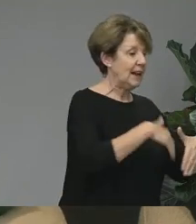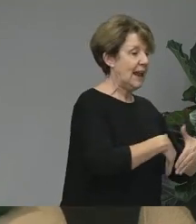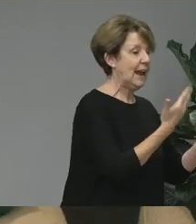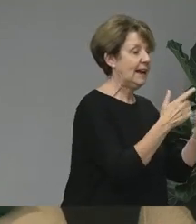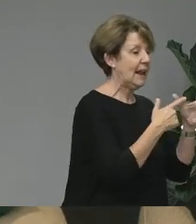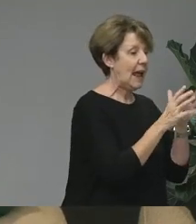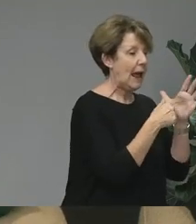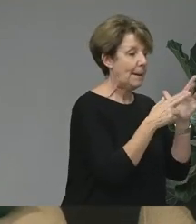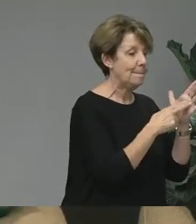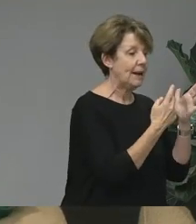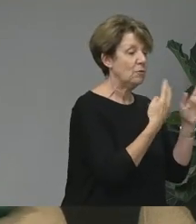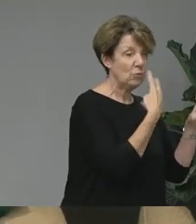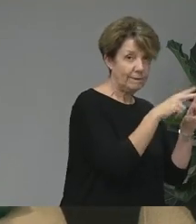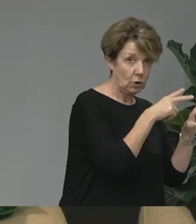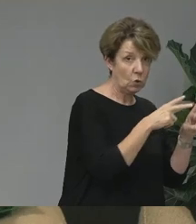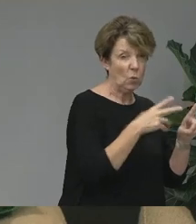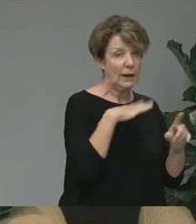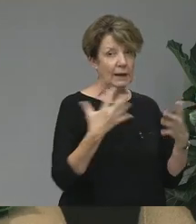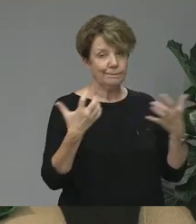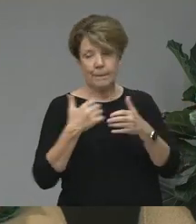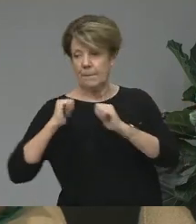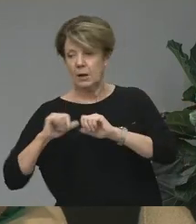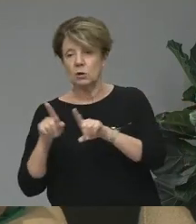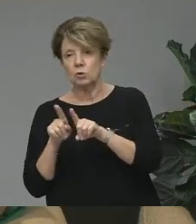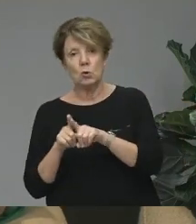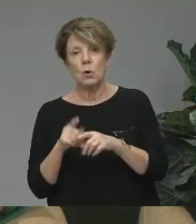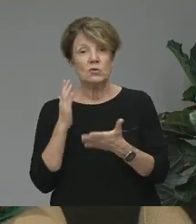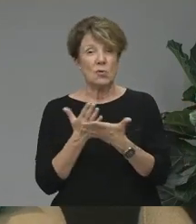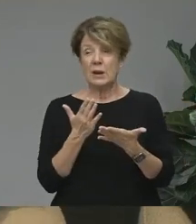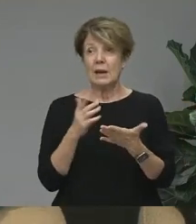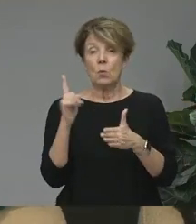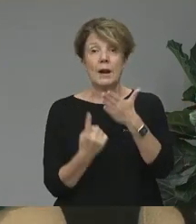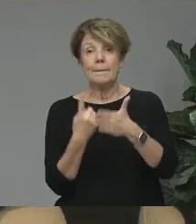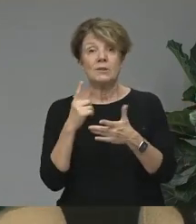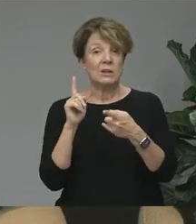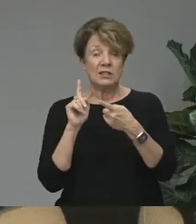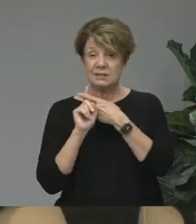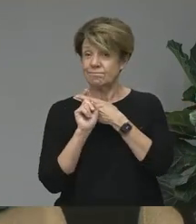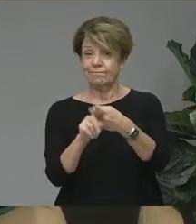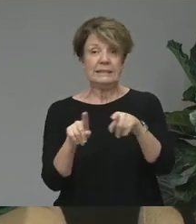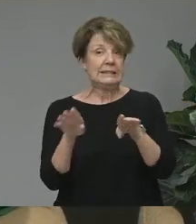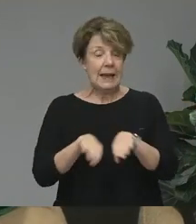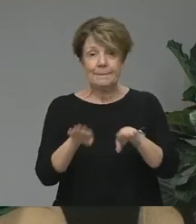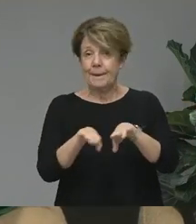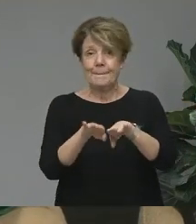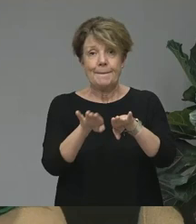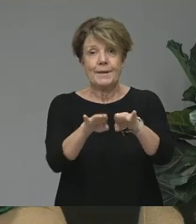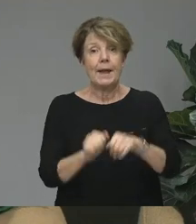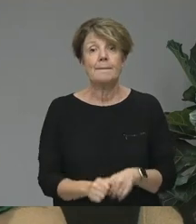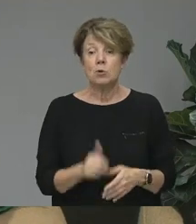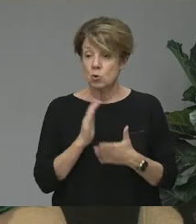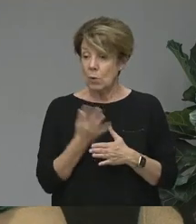administrative review, then we are essentially at status quo. And with now 40 plus years